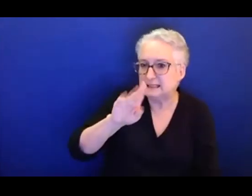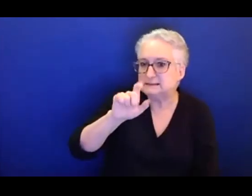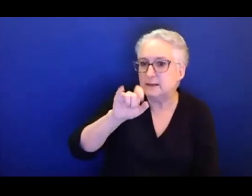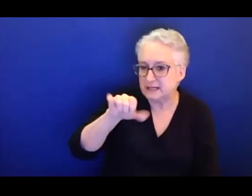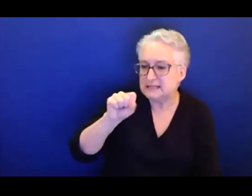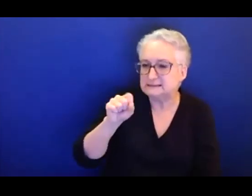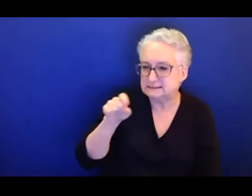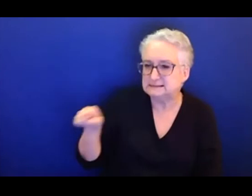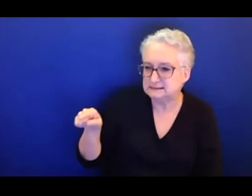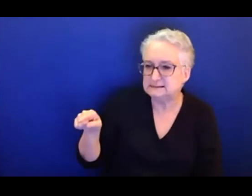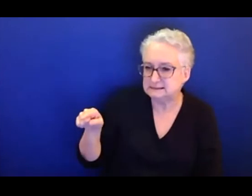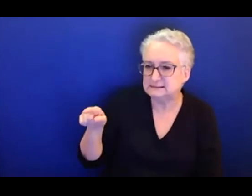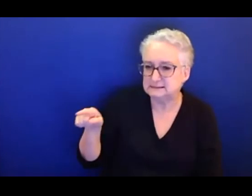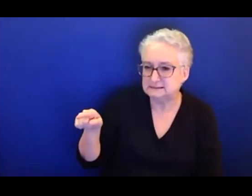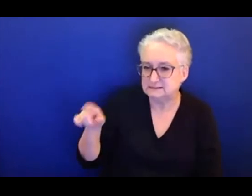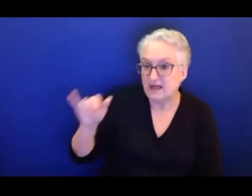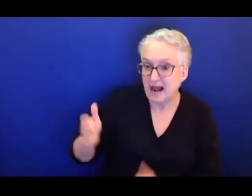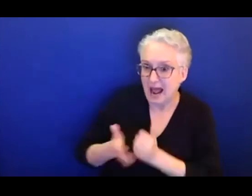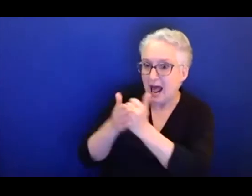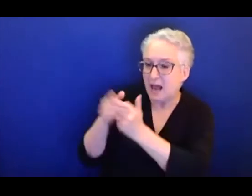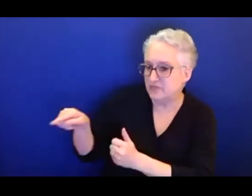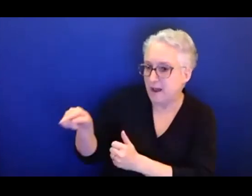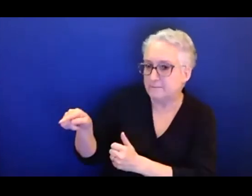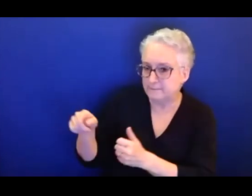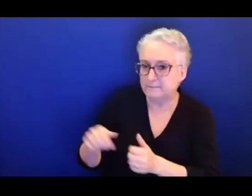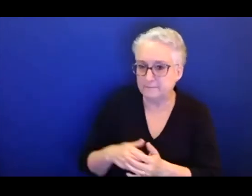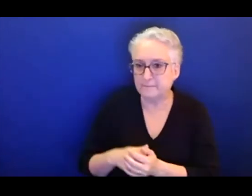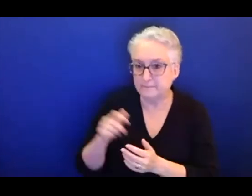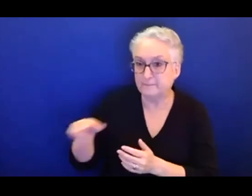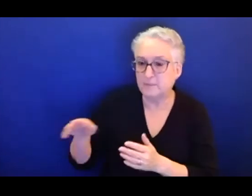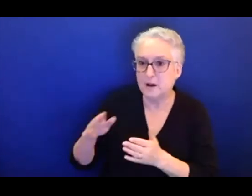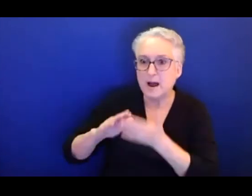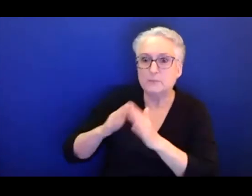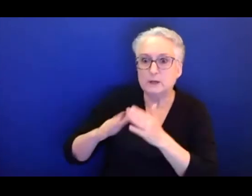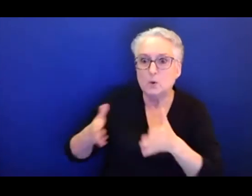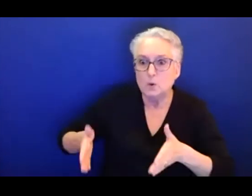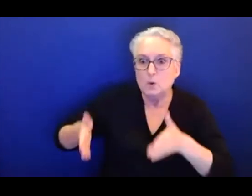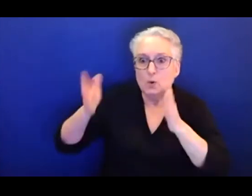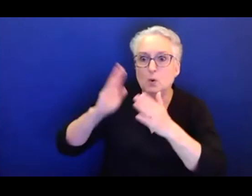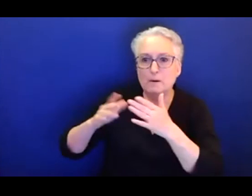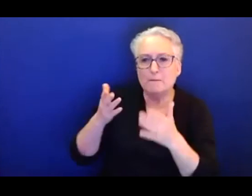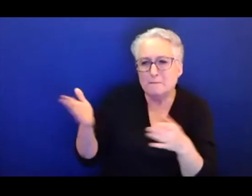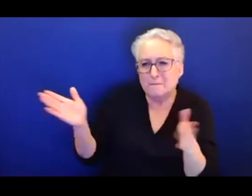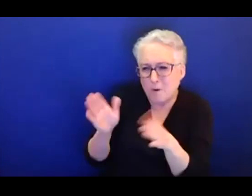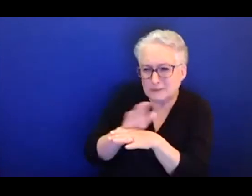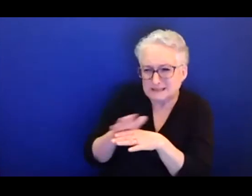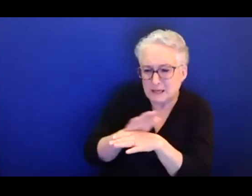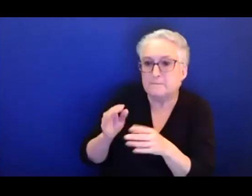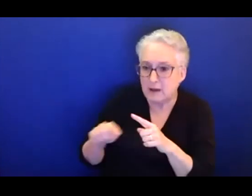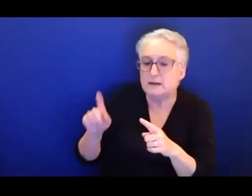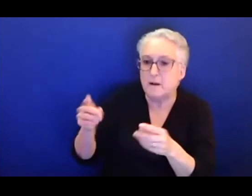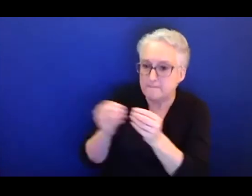an incubator for small restaurants growing and creating new jobs. So our 2021 and